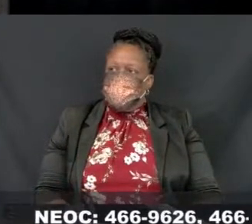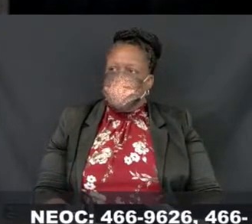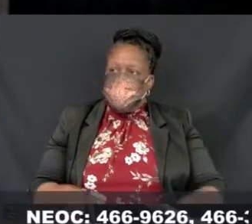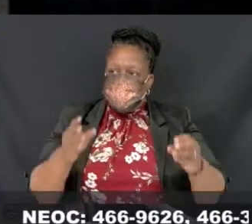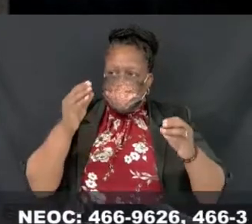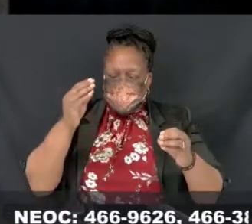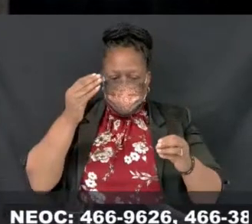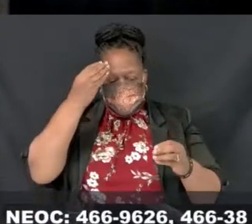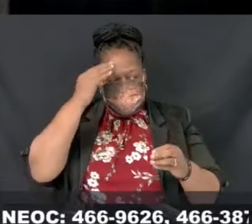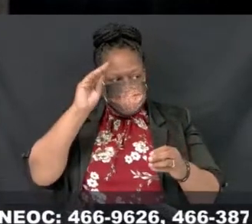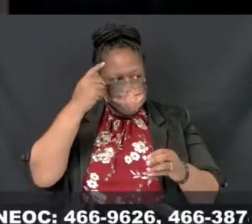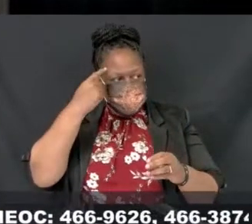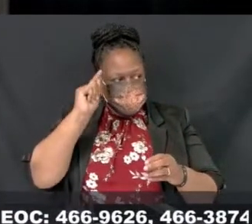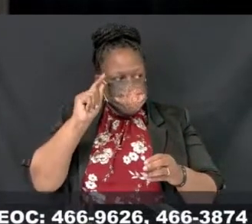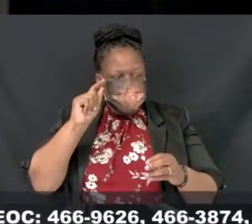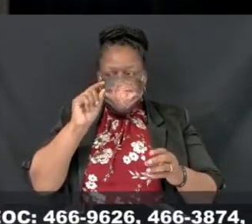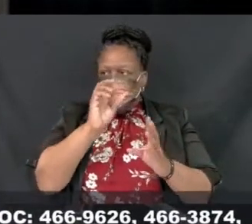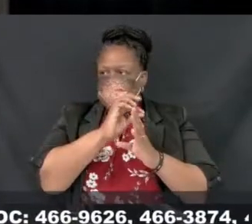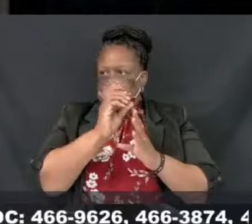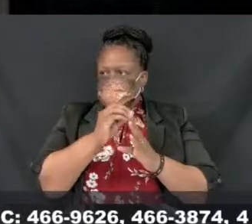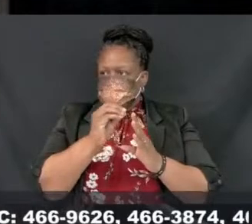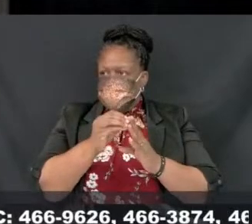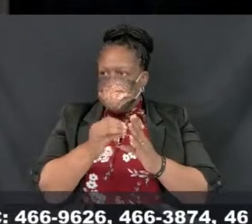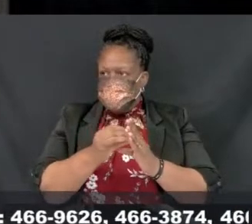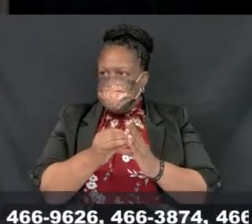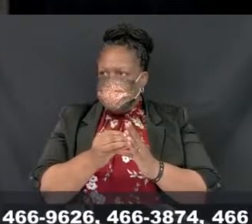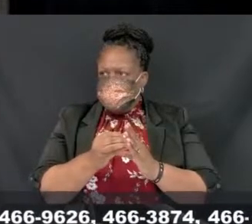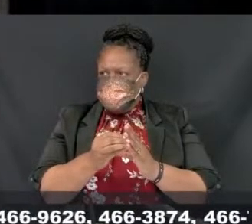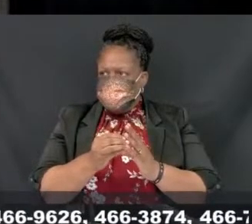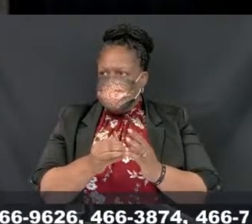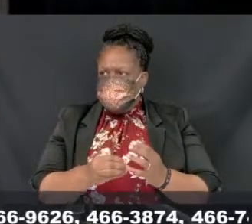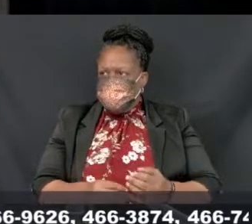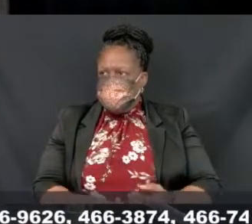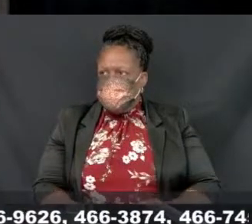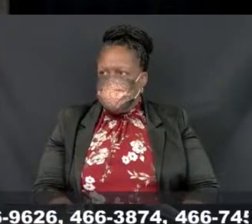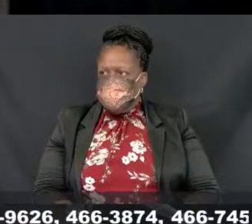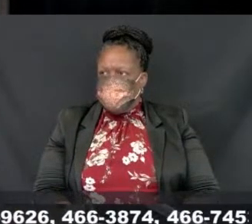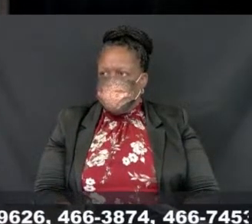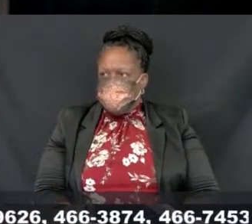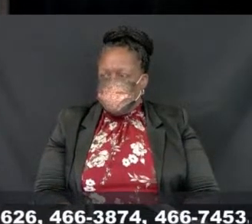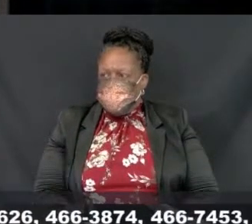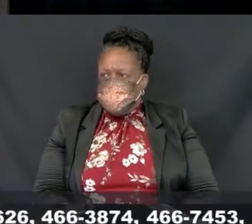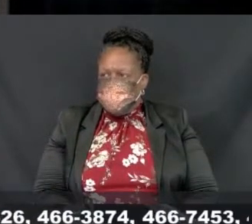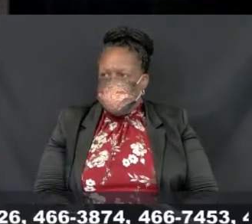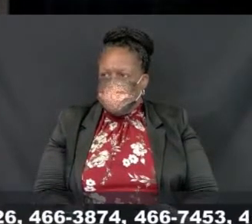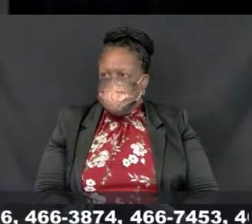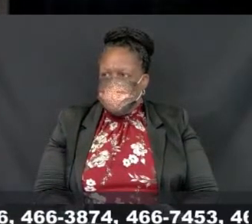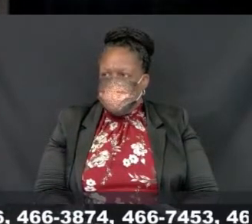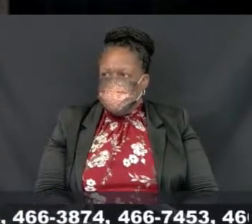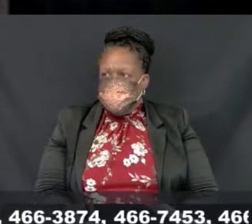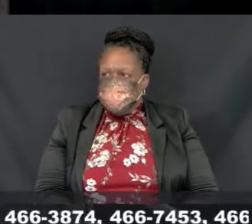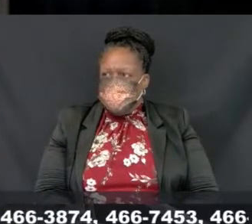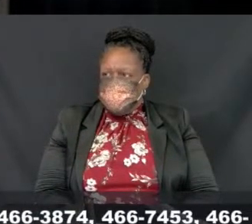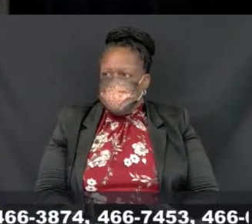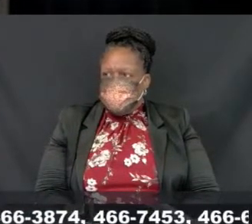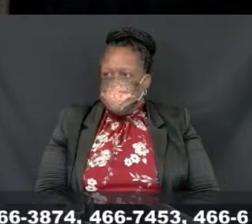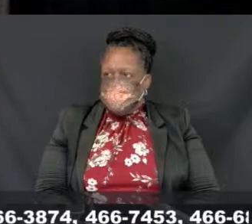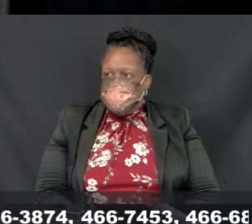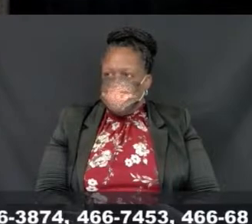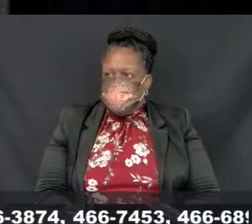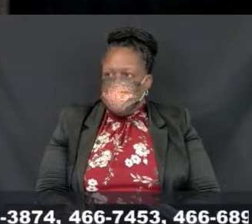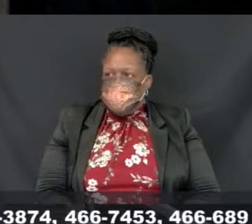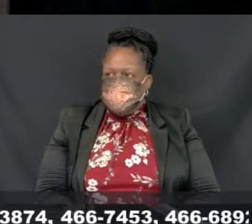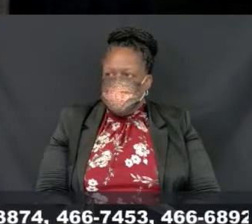is a replay of this briefing. I think it's on